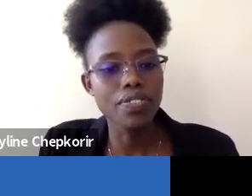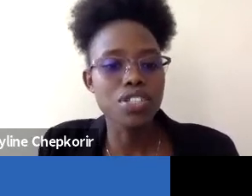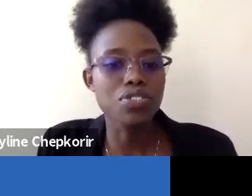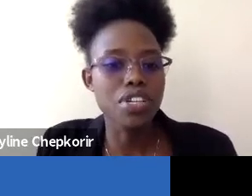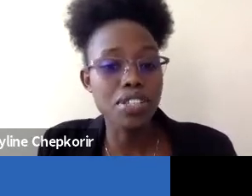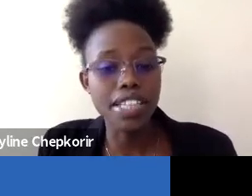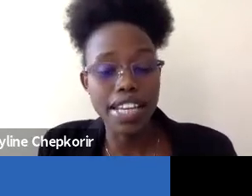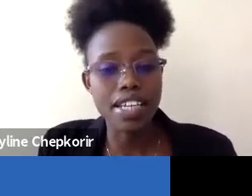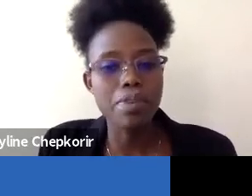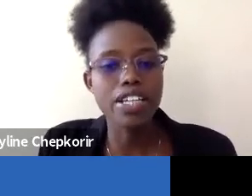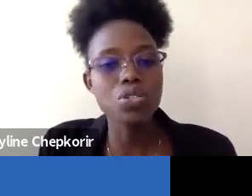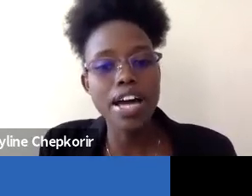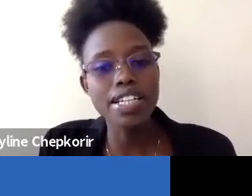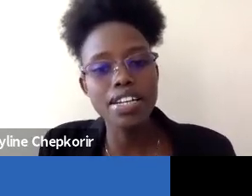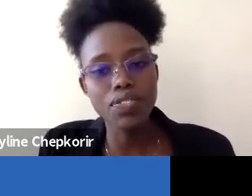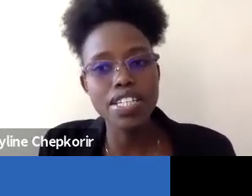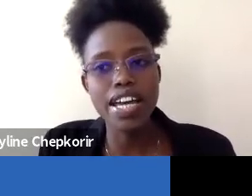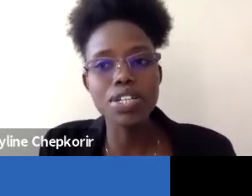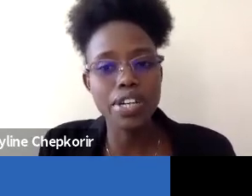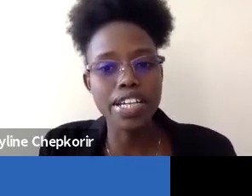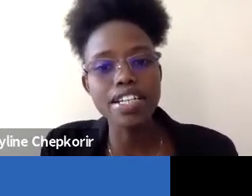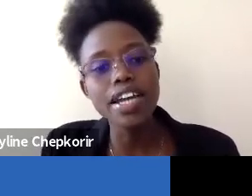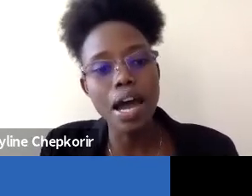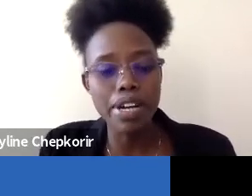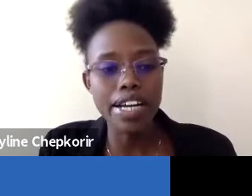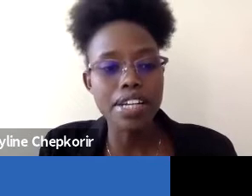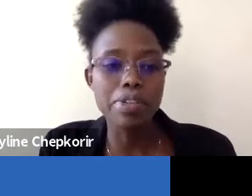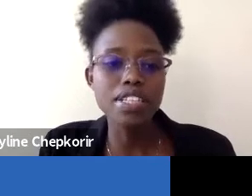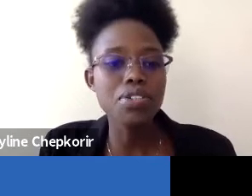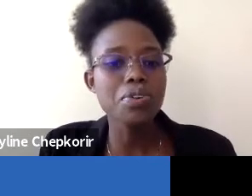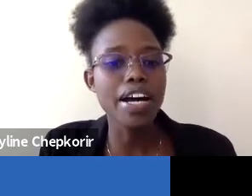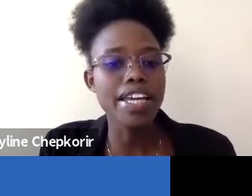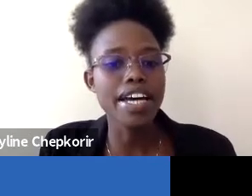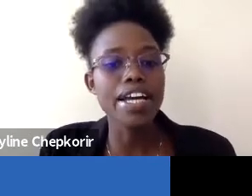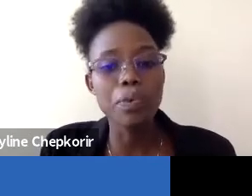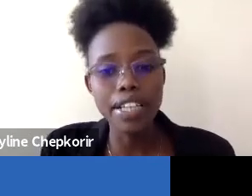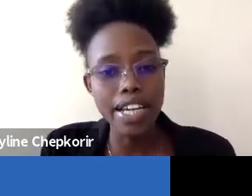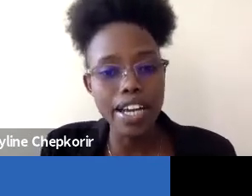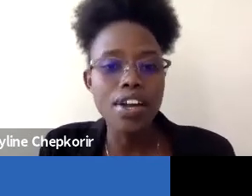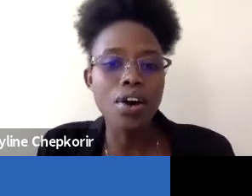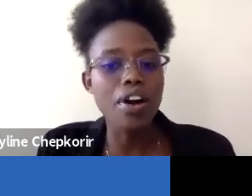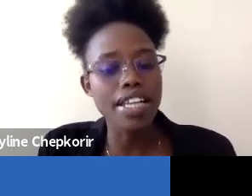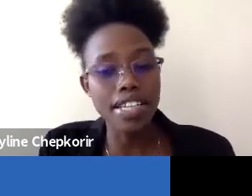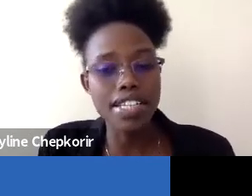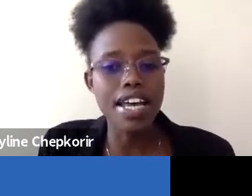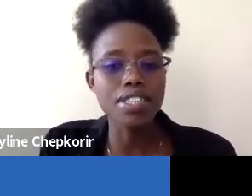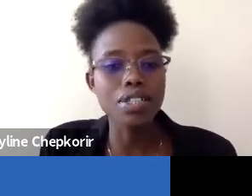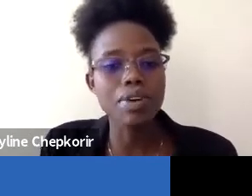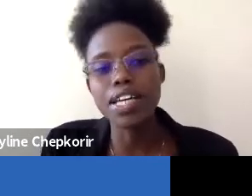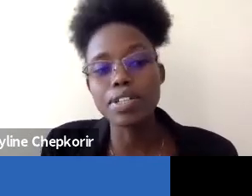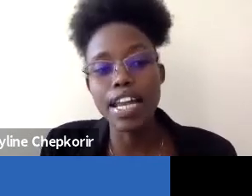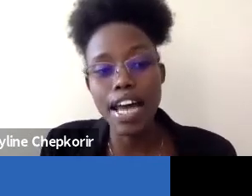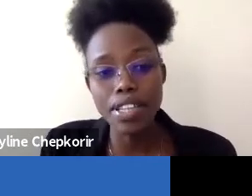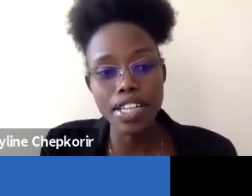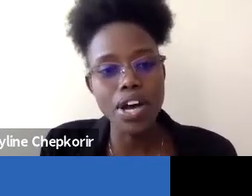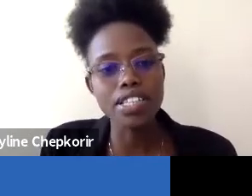This figure shows reasons selected by 259 Korean American women who were either unwilling or uncertain as to whether